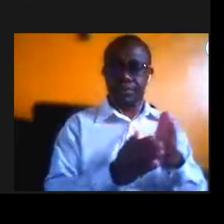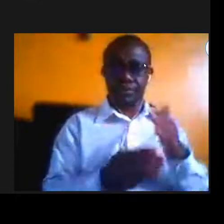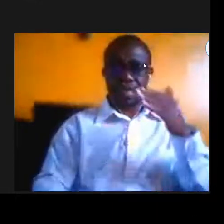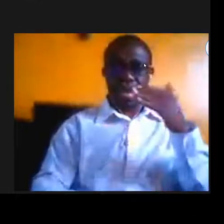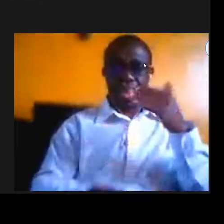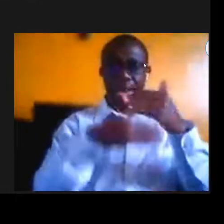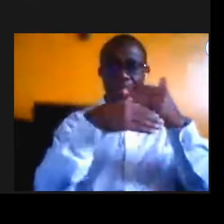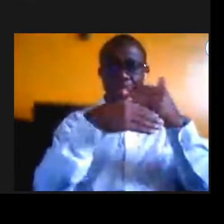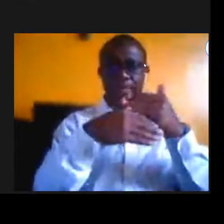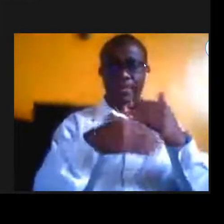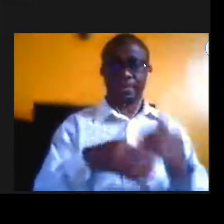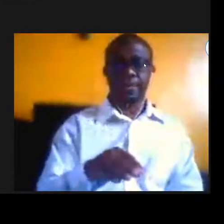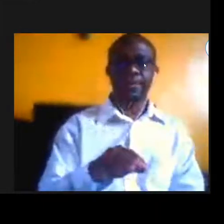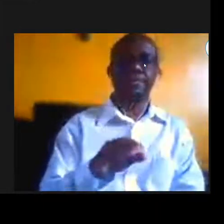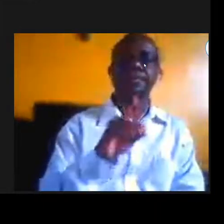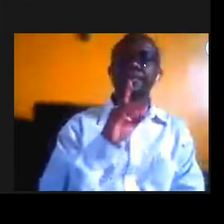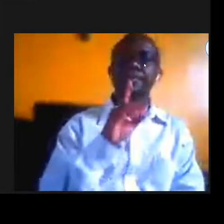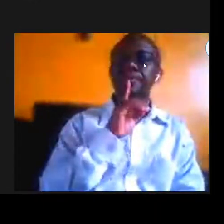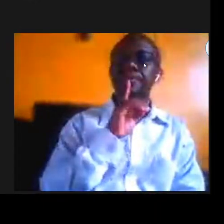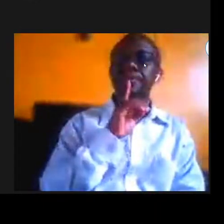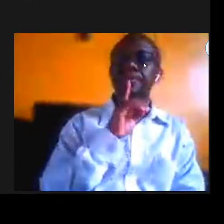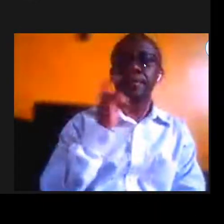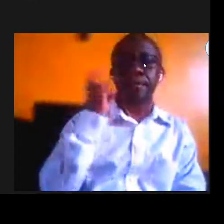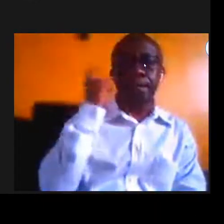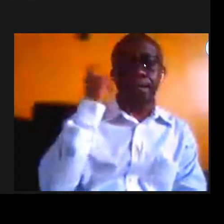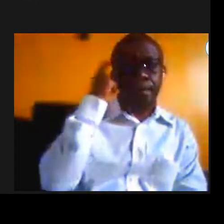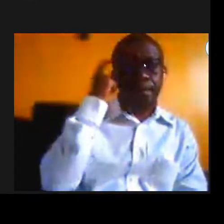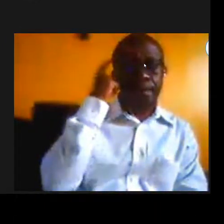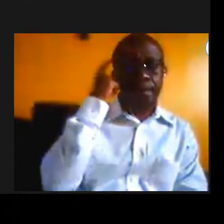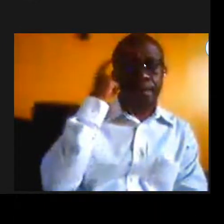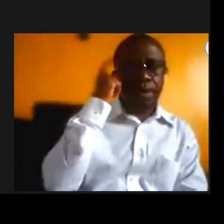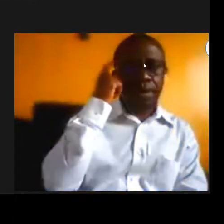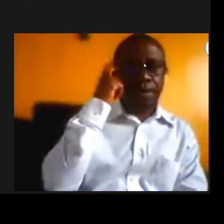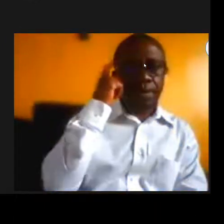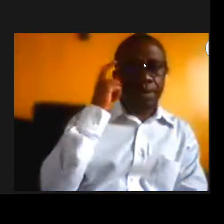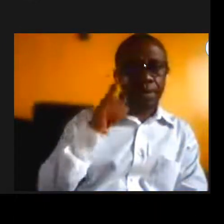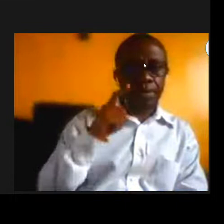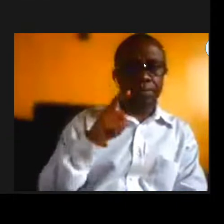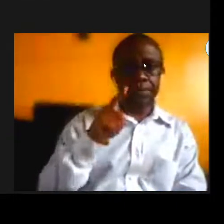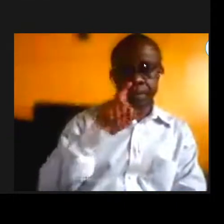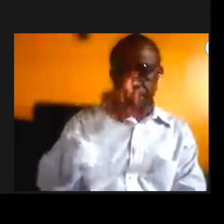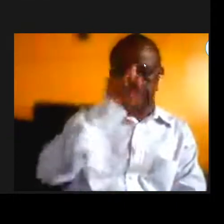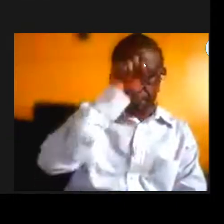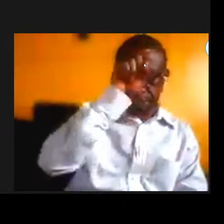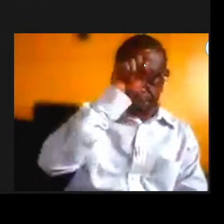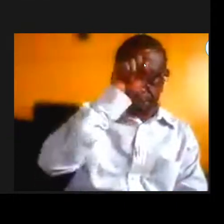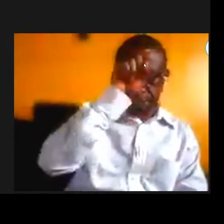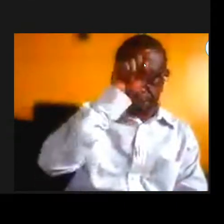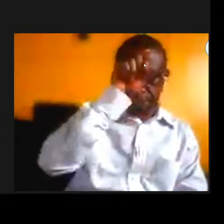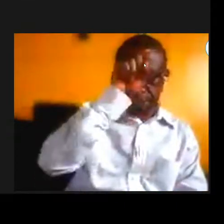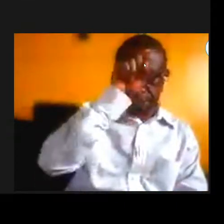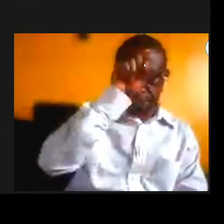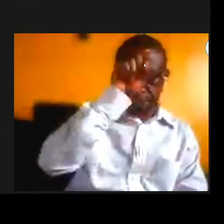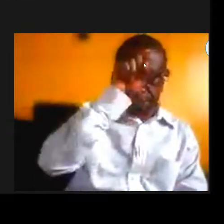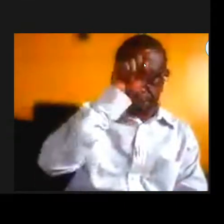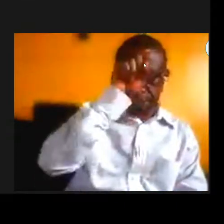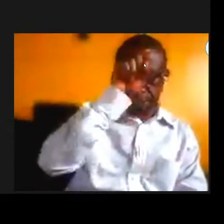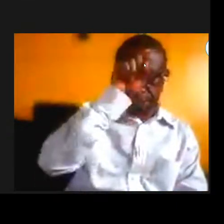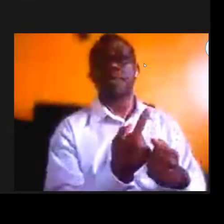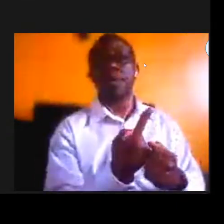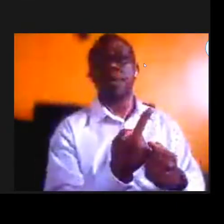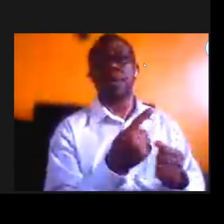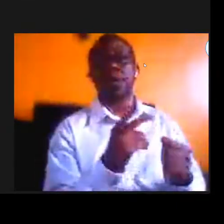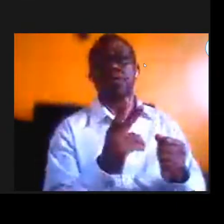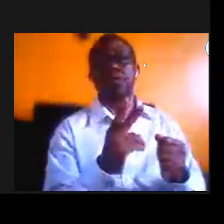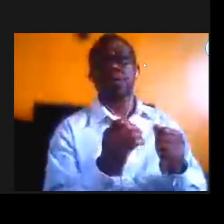yes. you would remember that in Cairo in November 2019, the